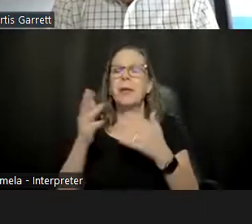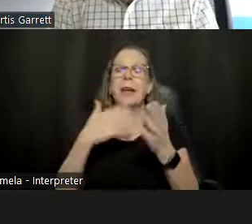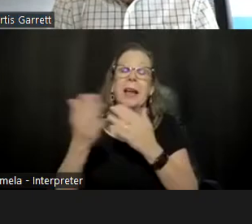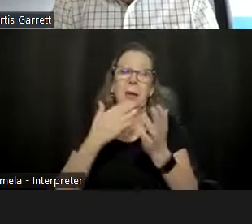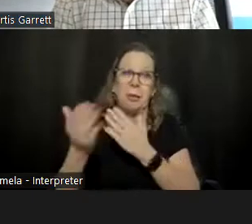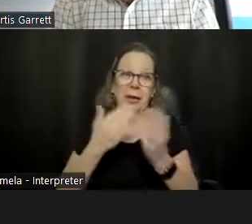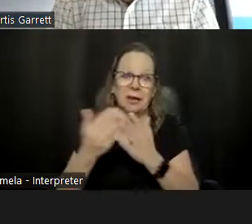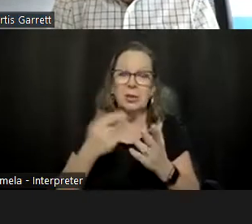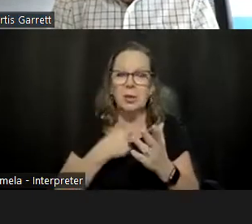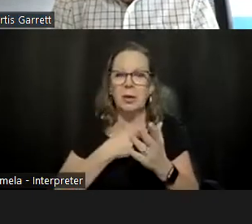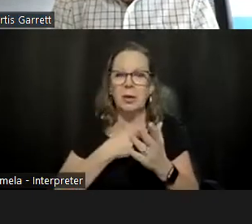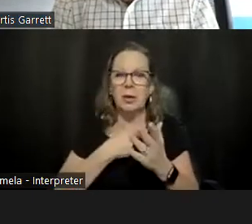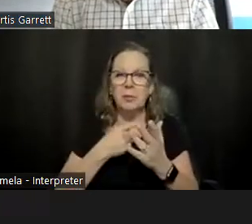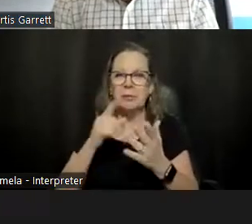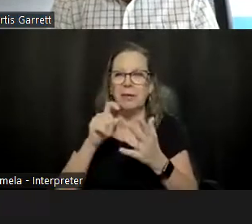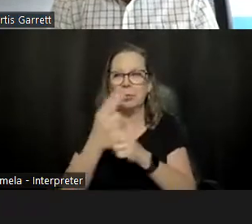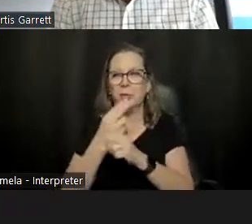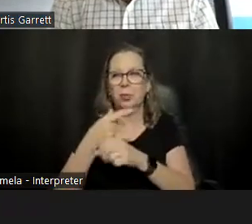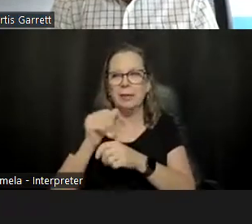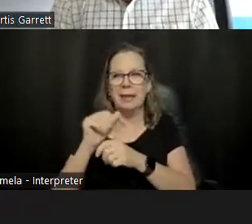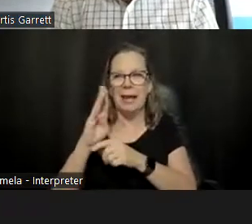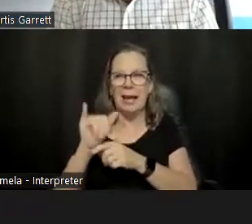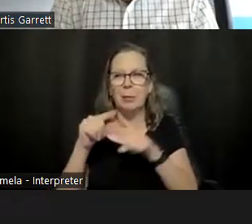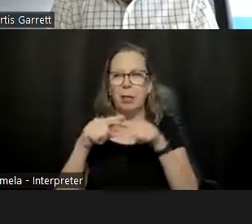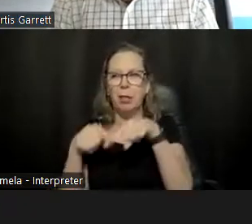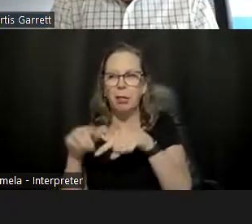Anyway, so I'm having to work off of Gabby's computer.